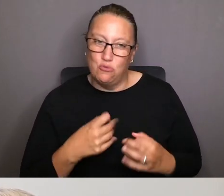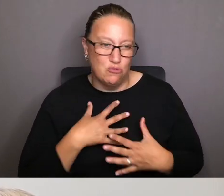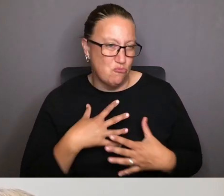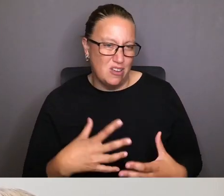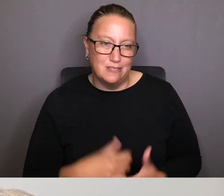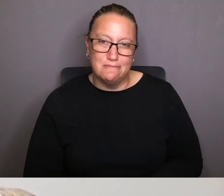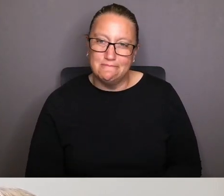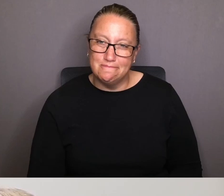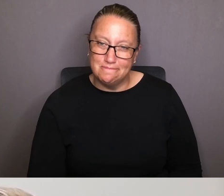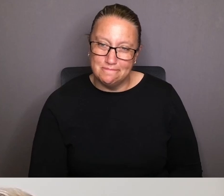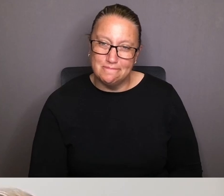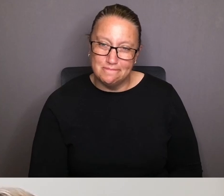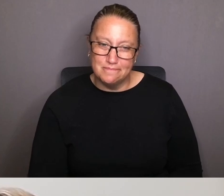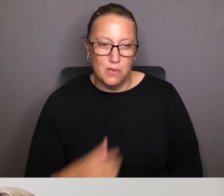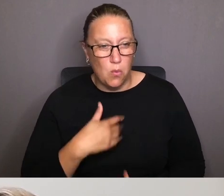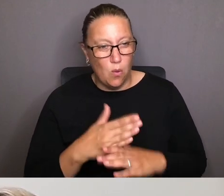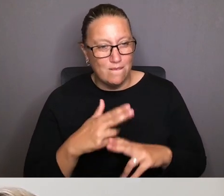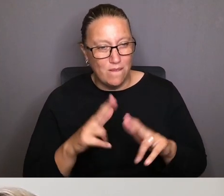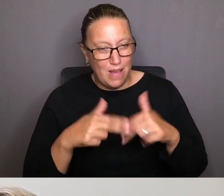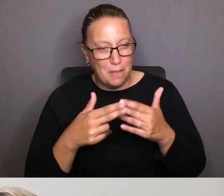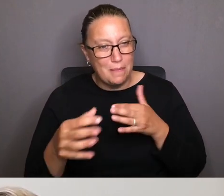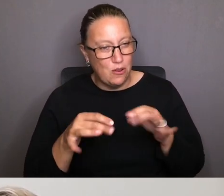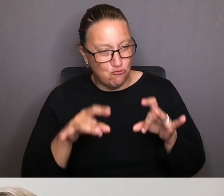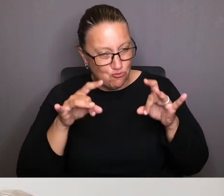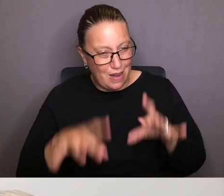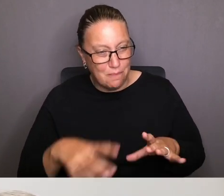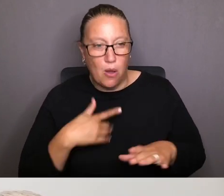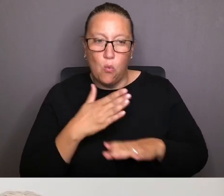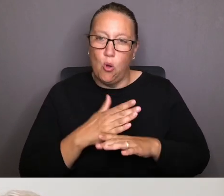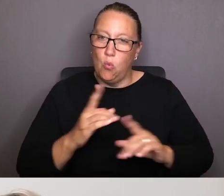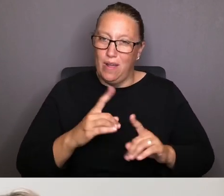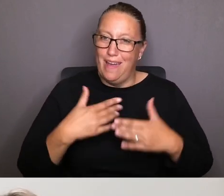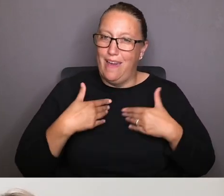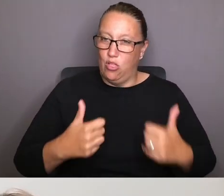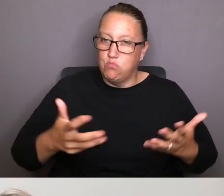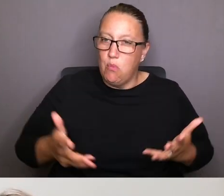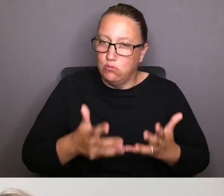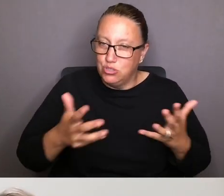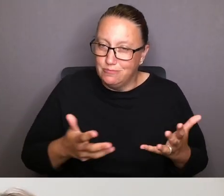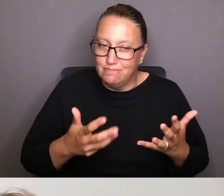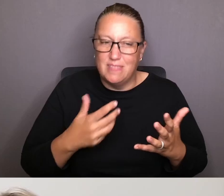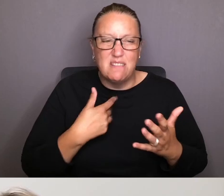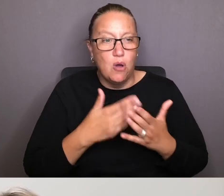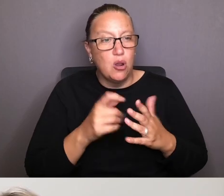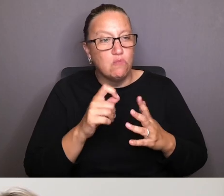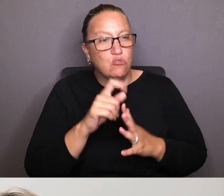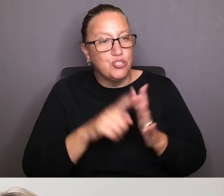of your disability. Like, was that shocking for you? I wish it was shocking.